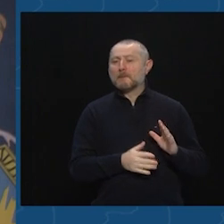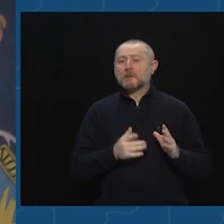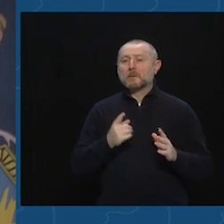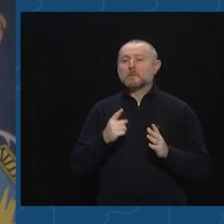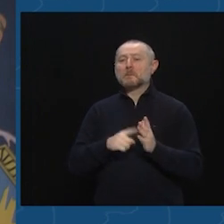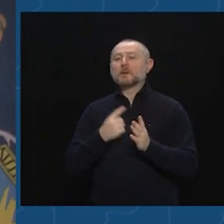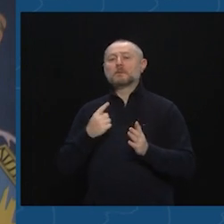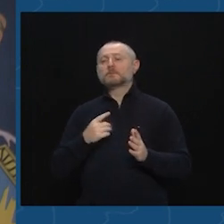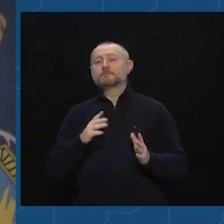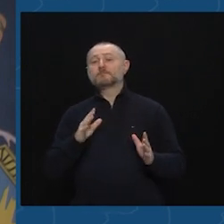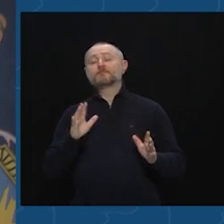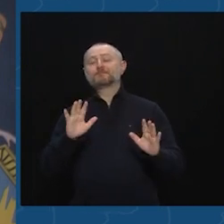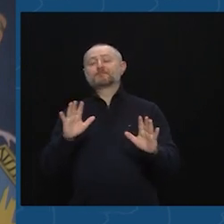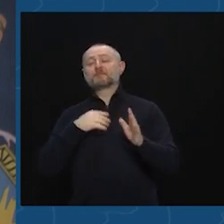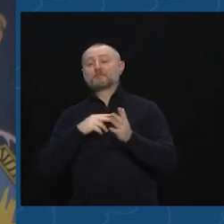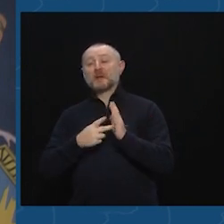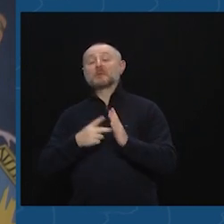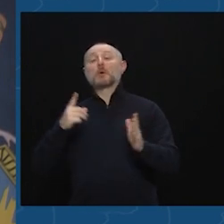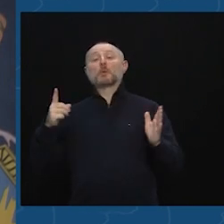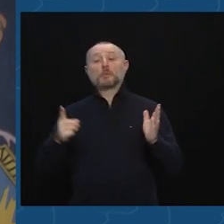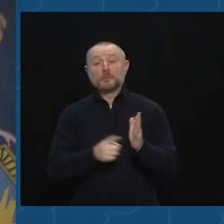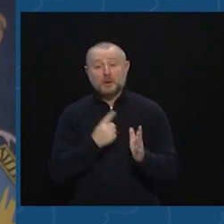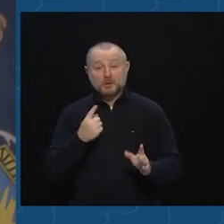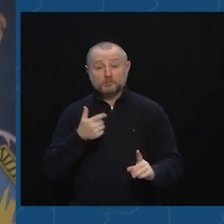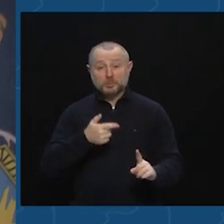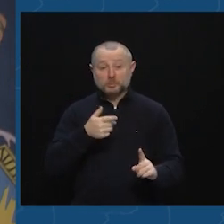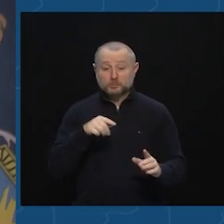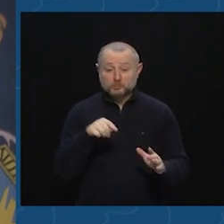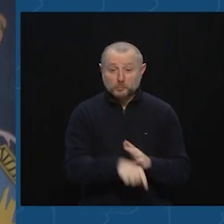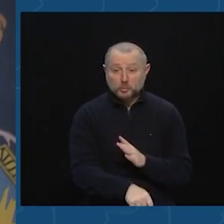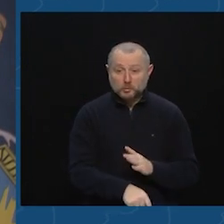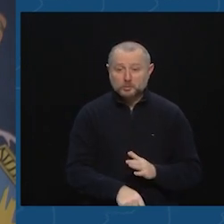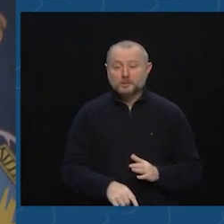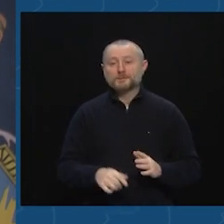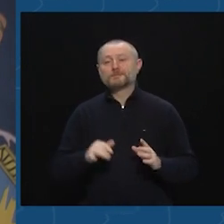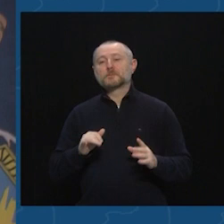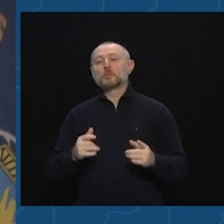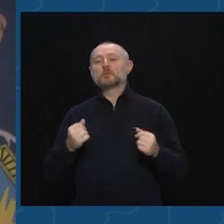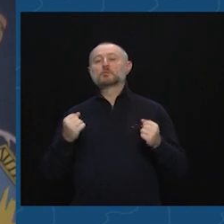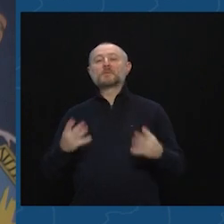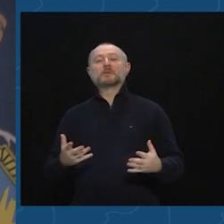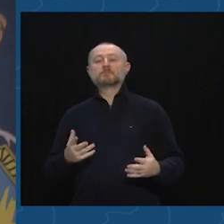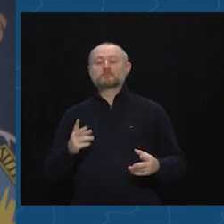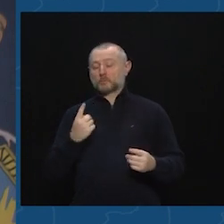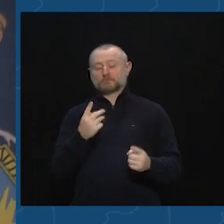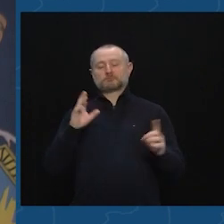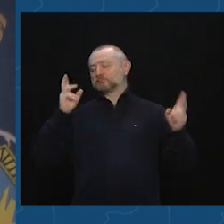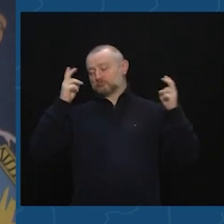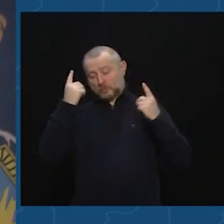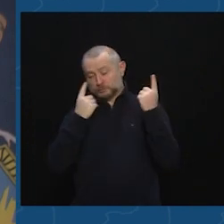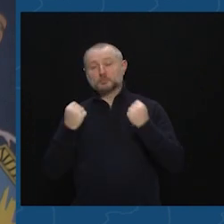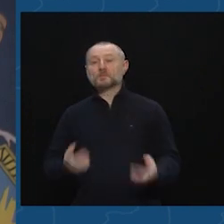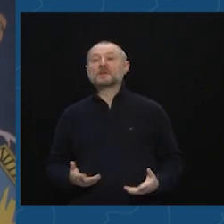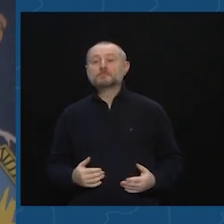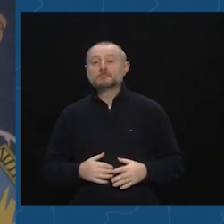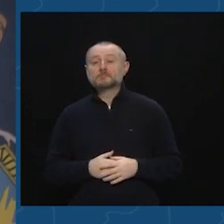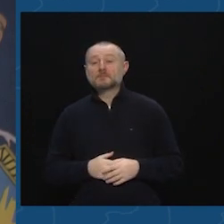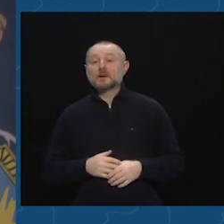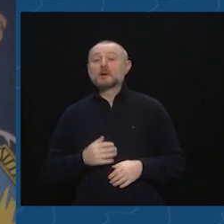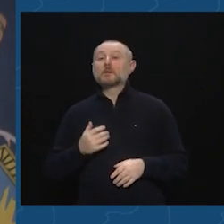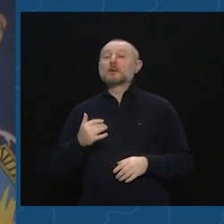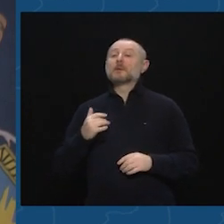many. But I want to put this in context, that this is not just a New York City or a New York State phenomenon, but I'm seeing the same